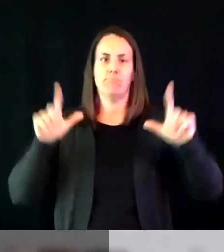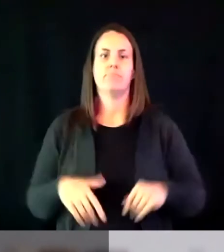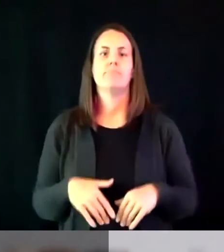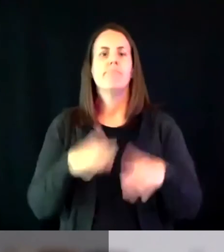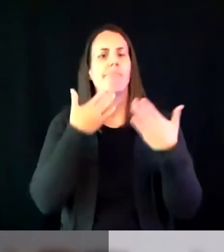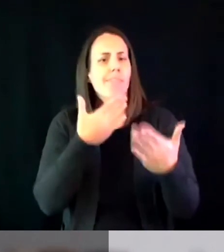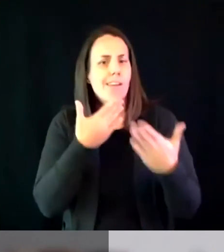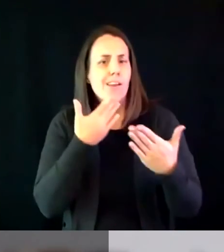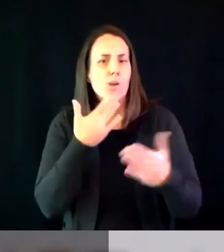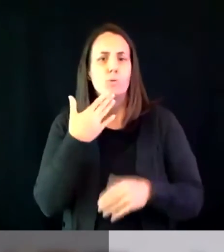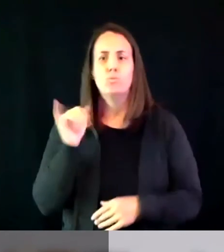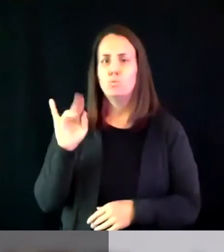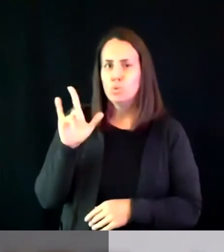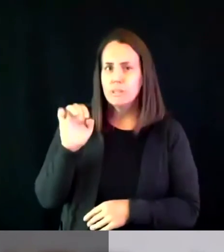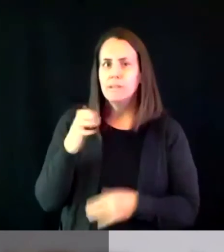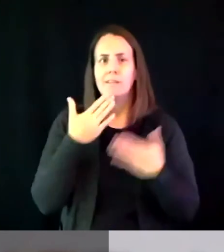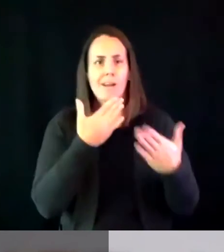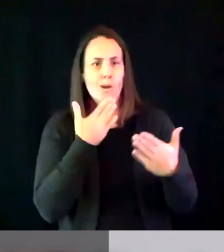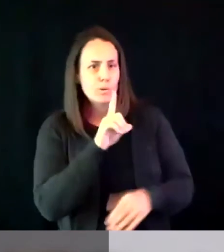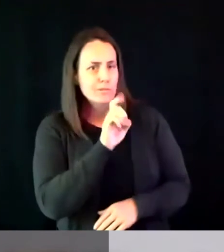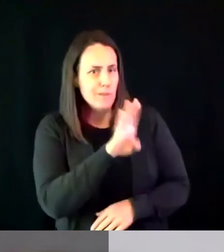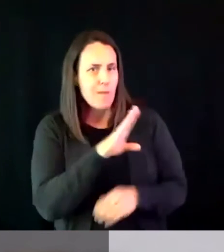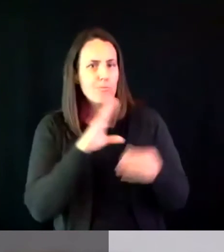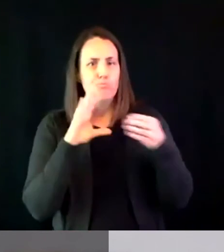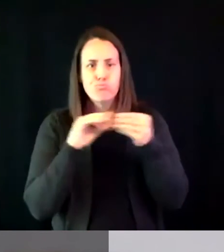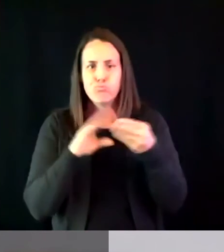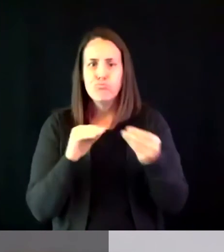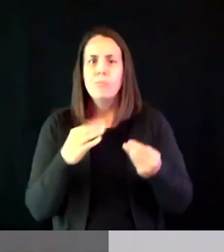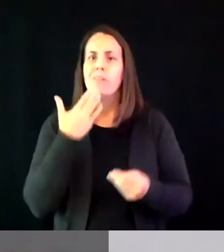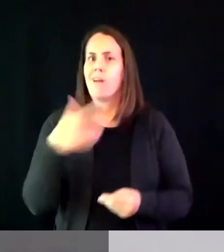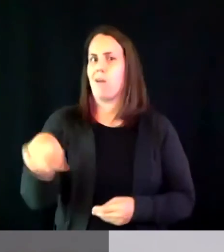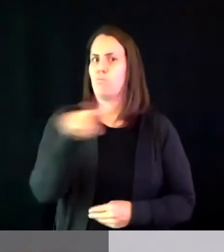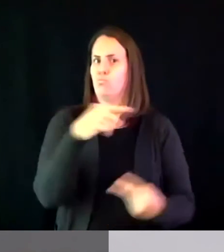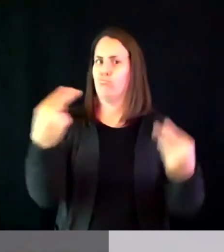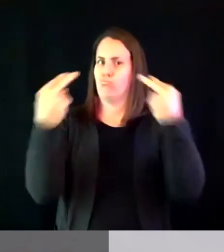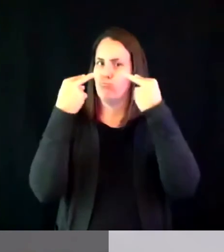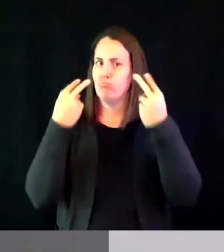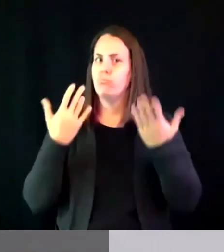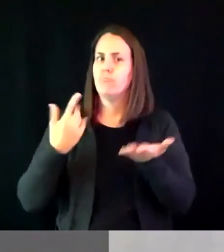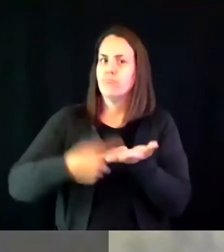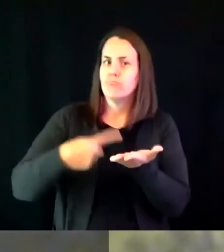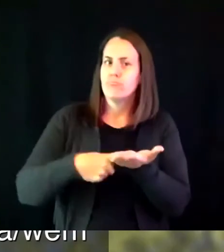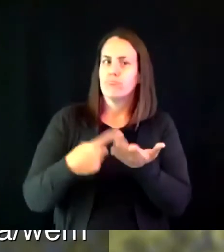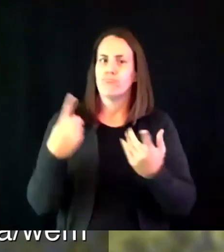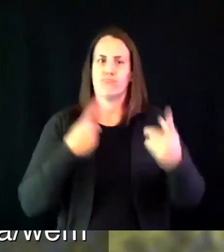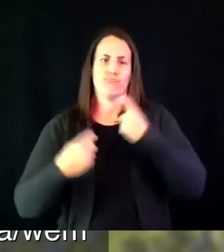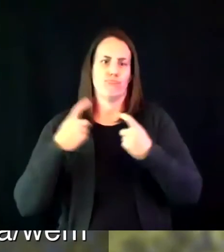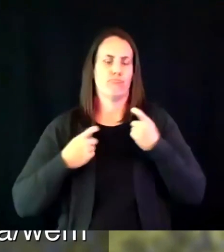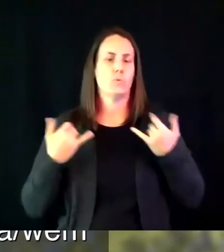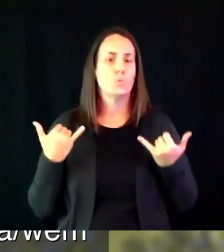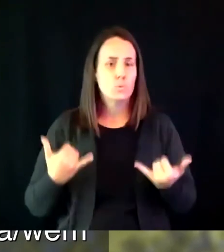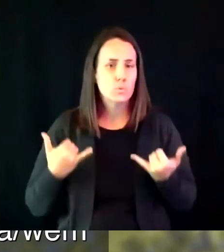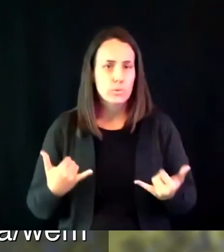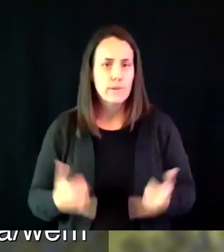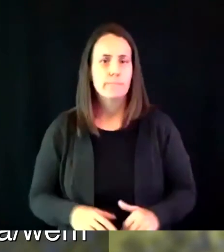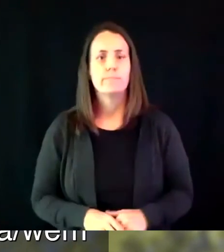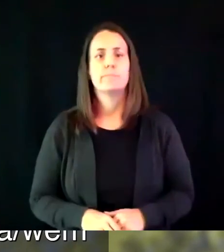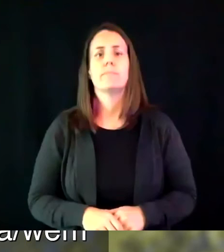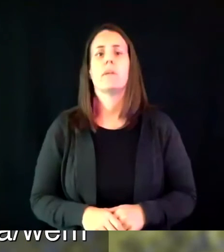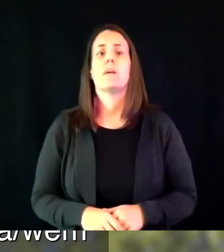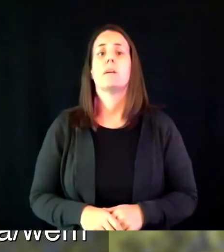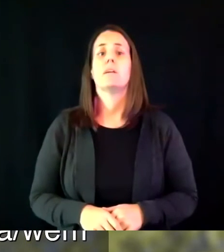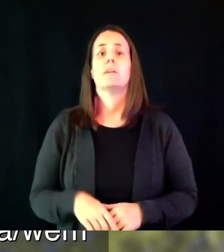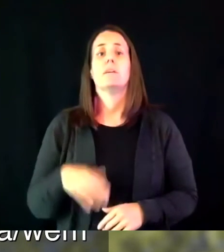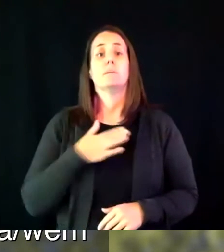participating and all of you on the call for asking such thoughtful questions. We really appreciate you sharing this message. Please continue to monitor